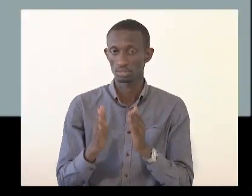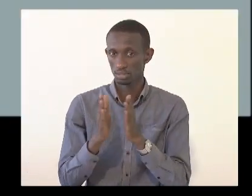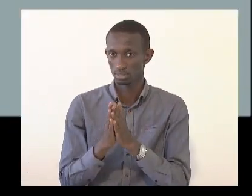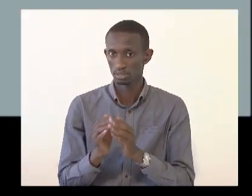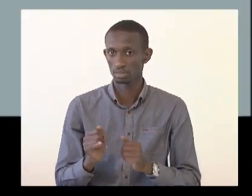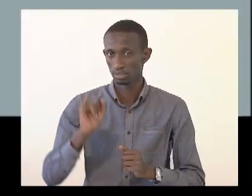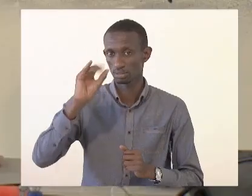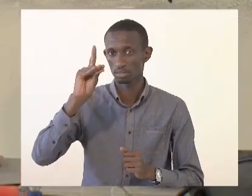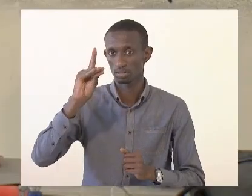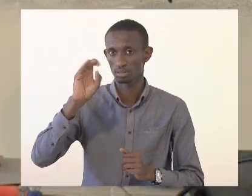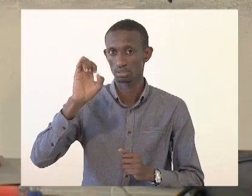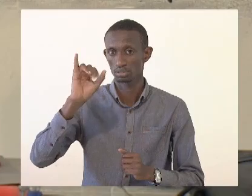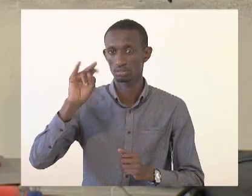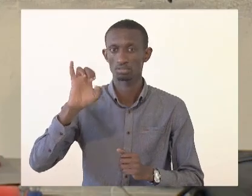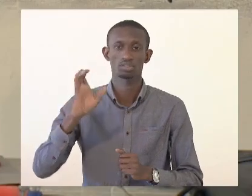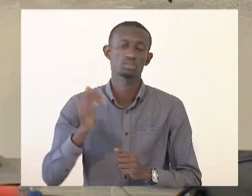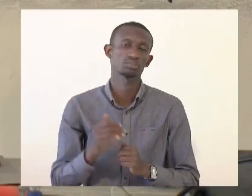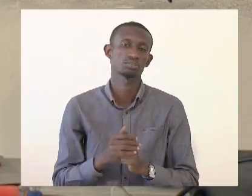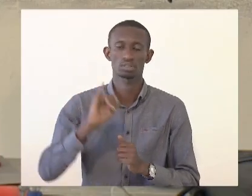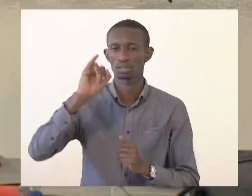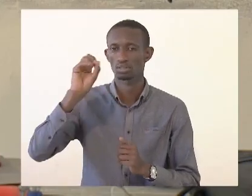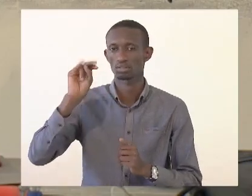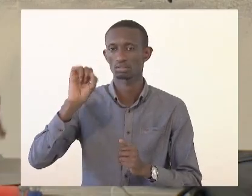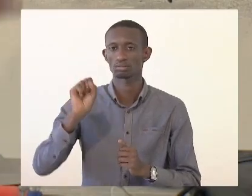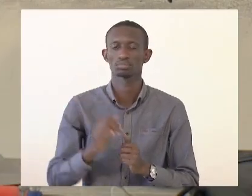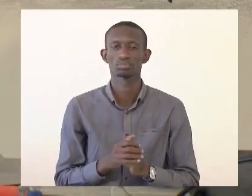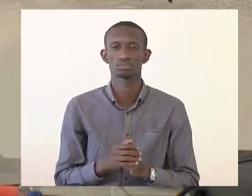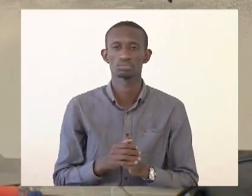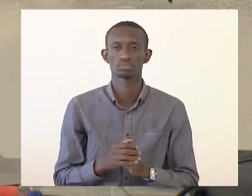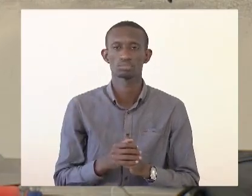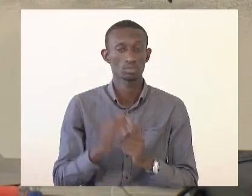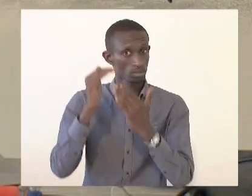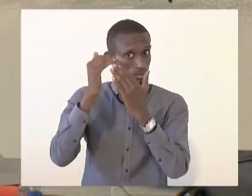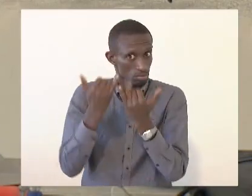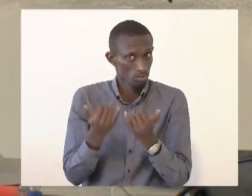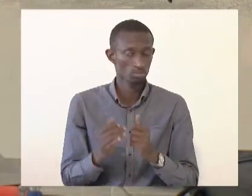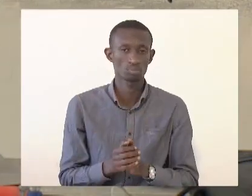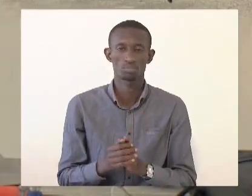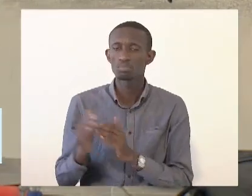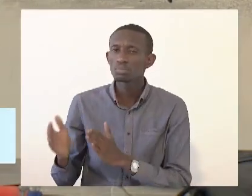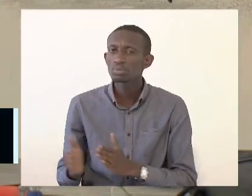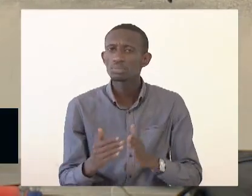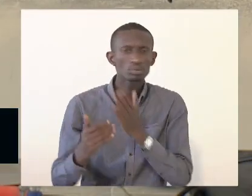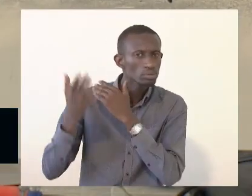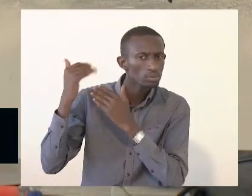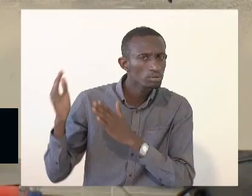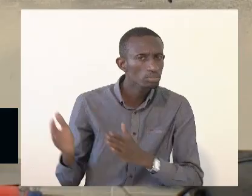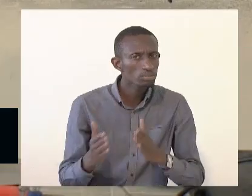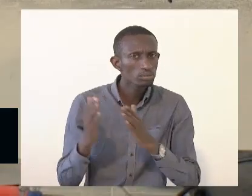today is preparation of insoluble salts. We have started the preparation of soluble